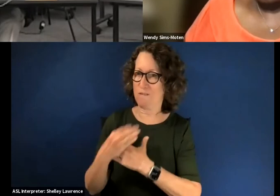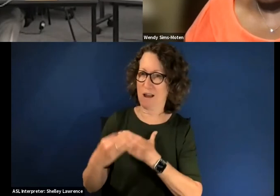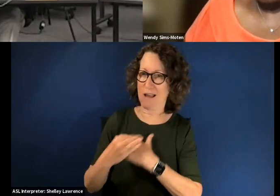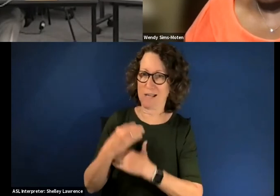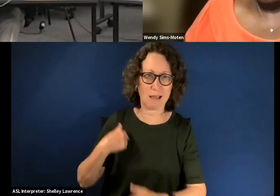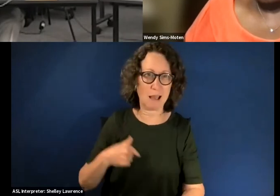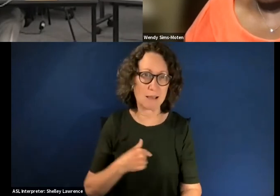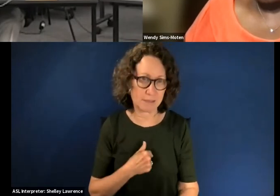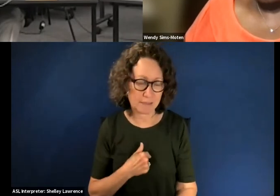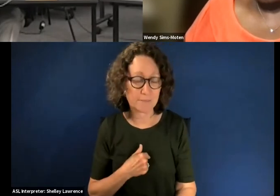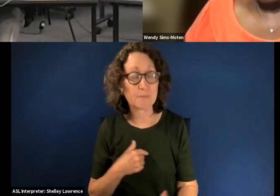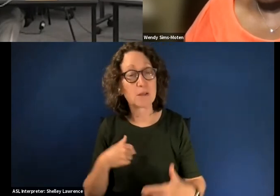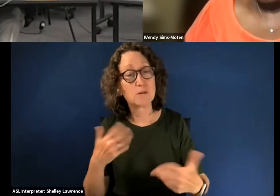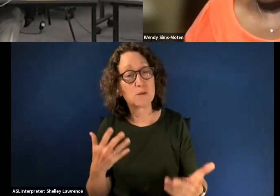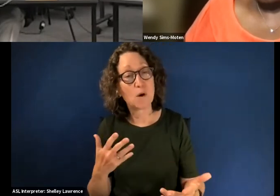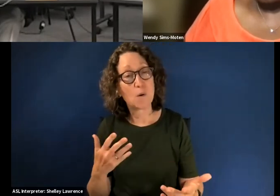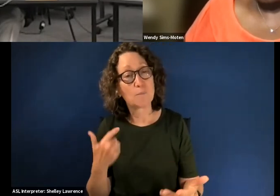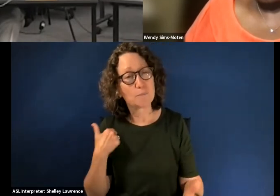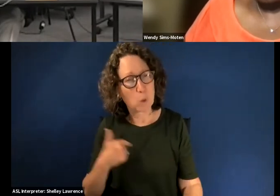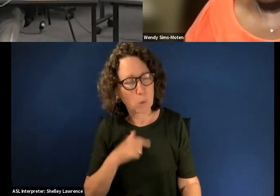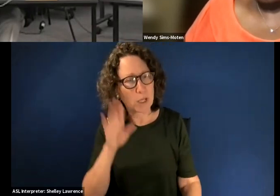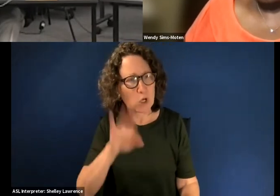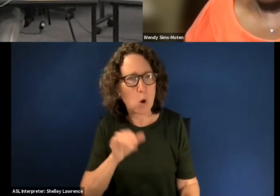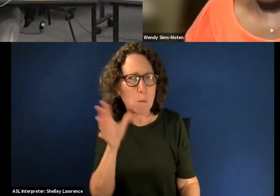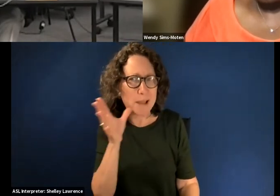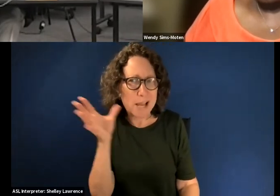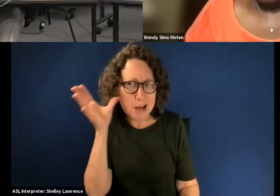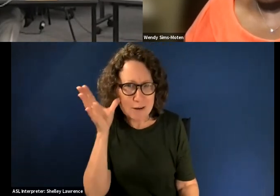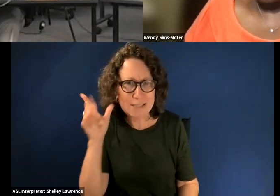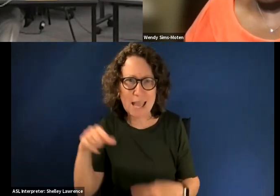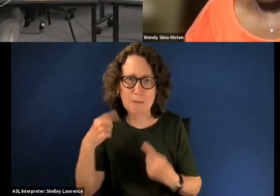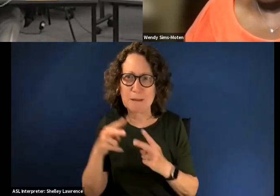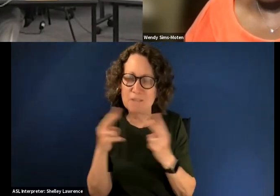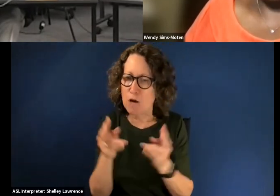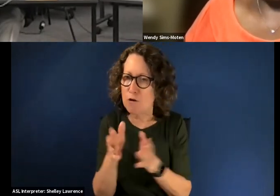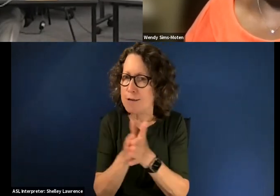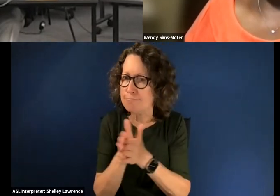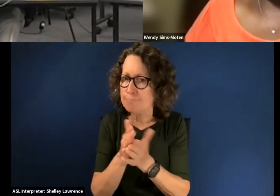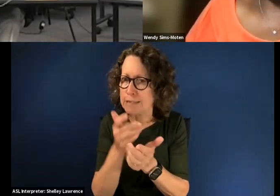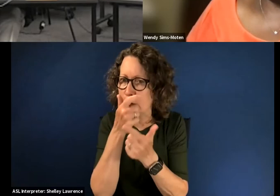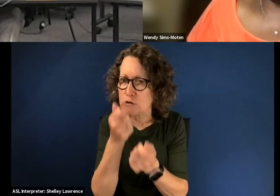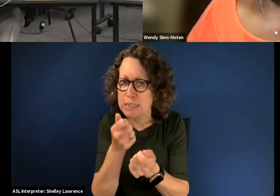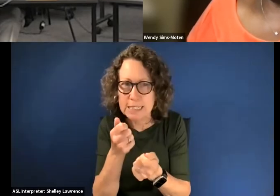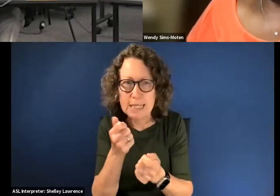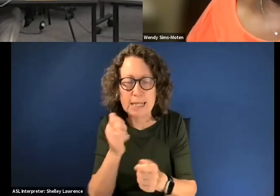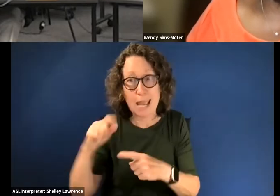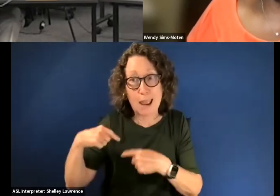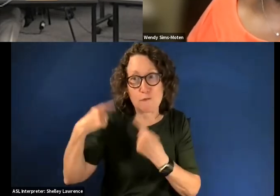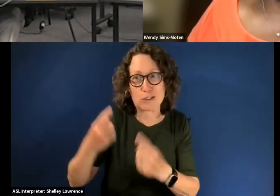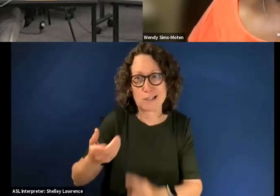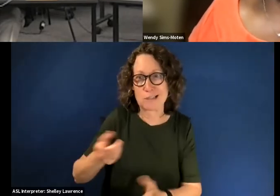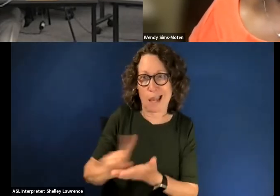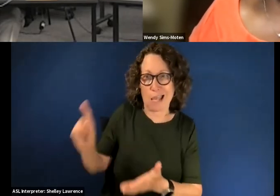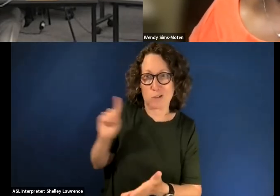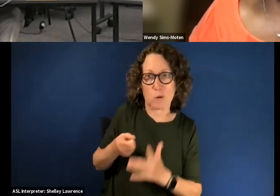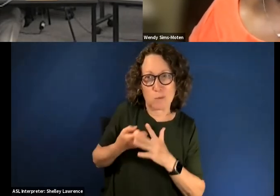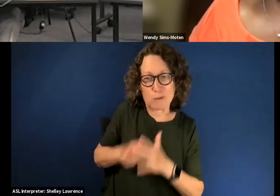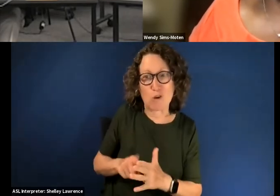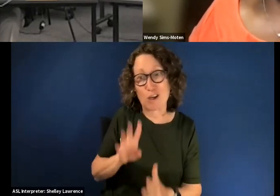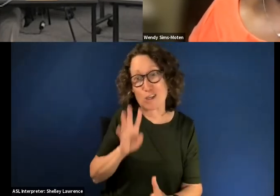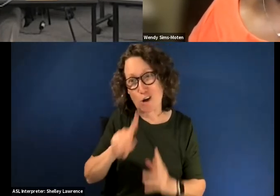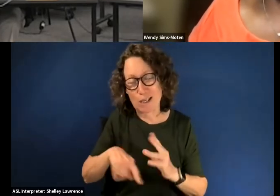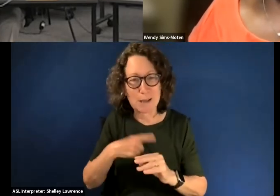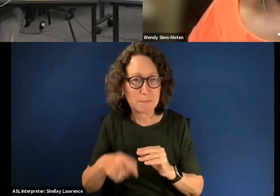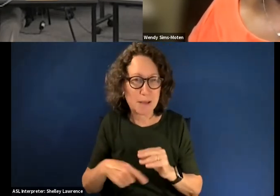as well. And so we know that parents have been very interested ever since last week when we started talking